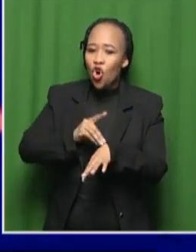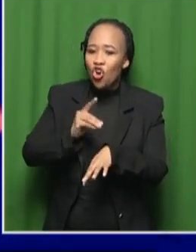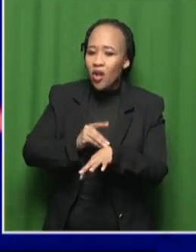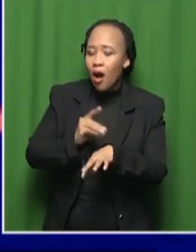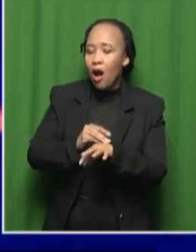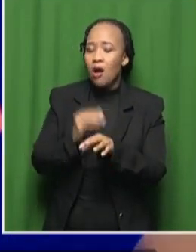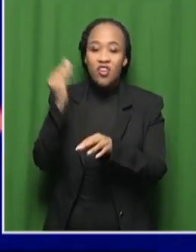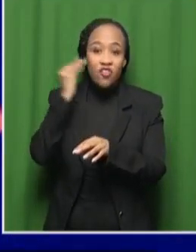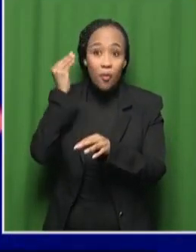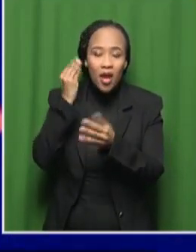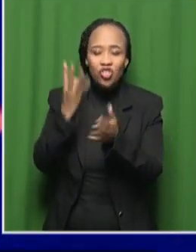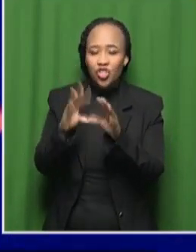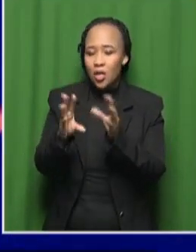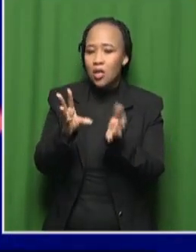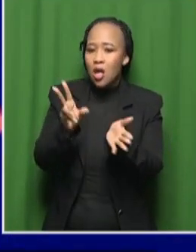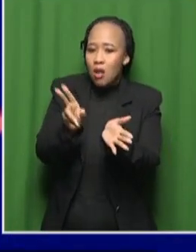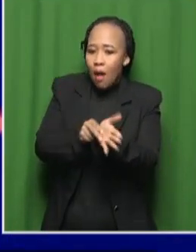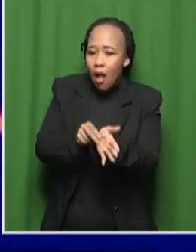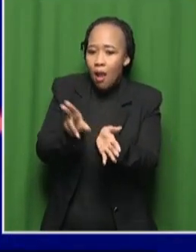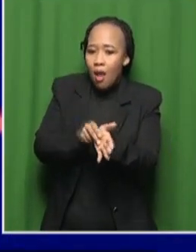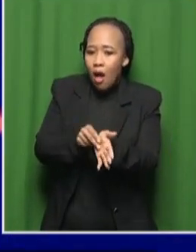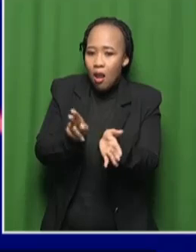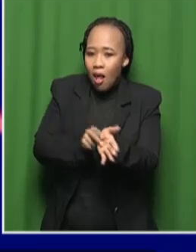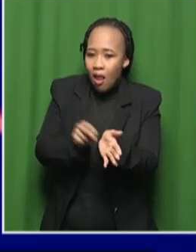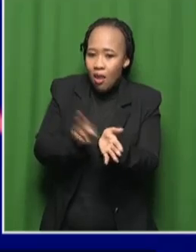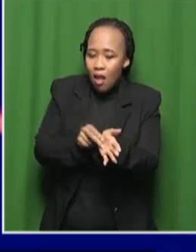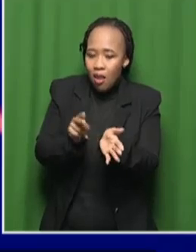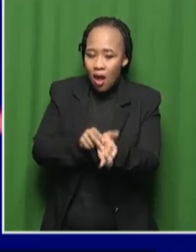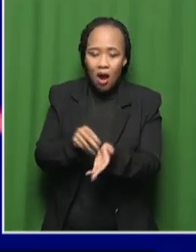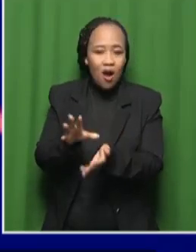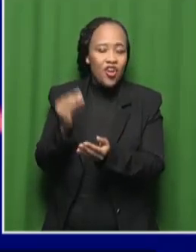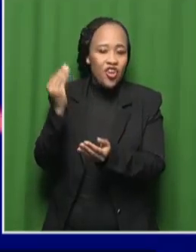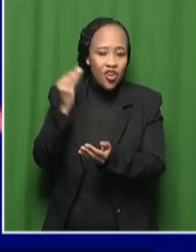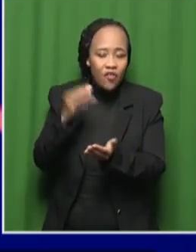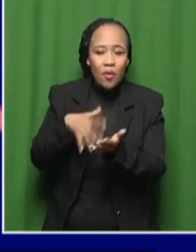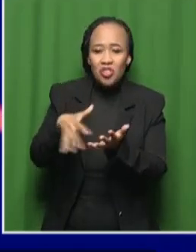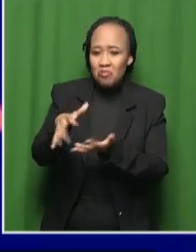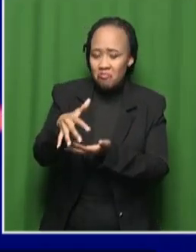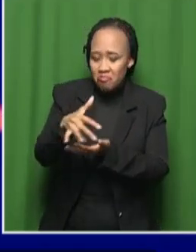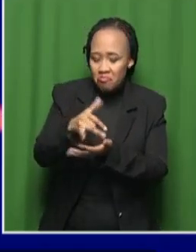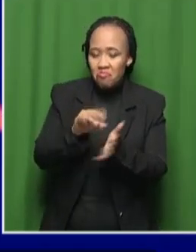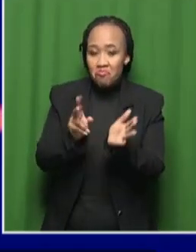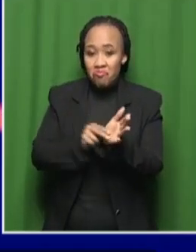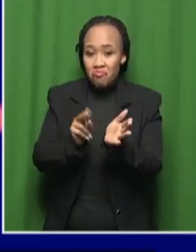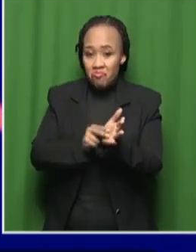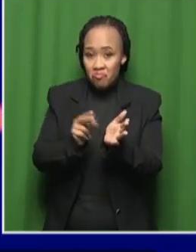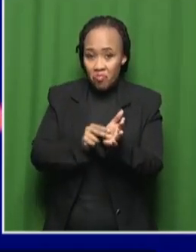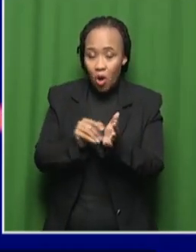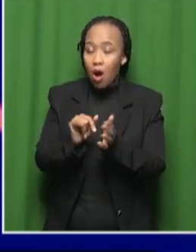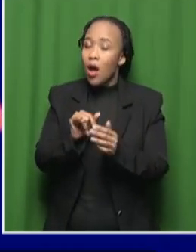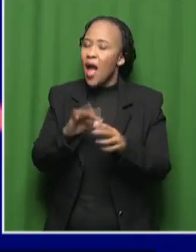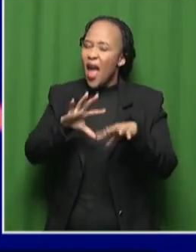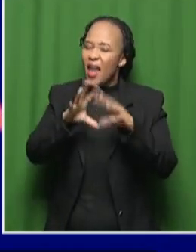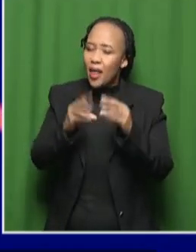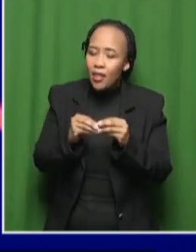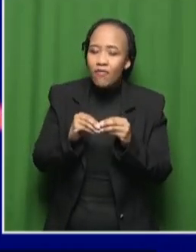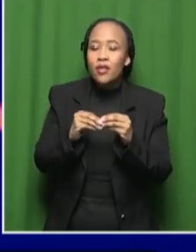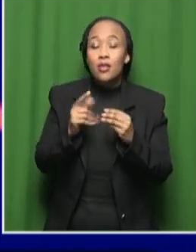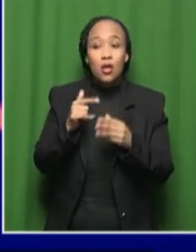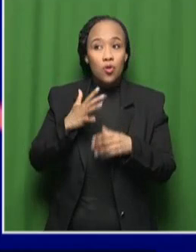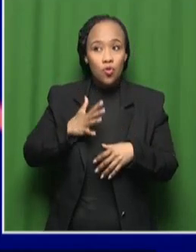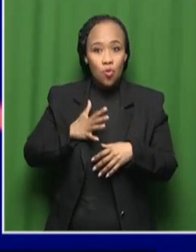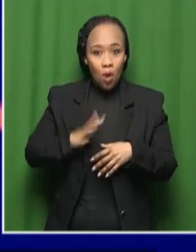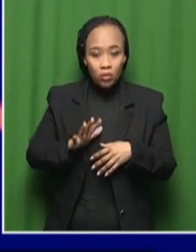medical information, their medical data, their scripts, anything that pertains to looking after their health. So what we